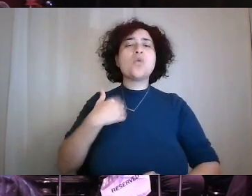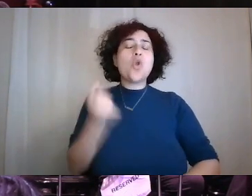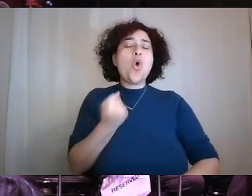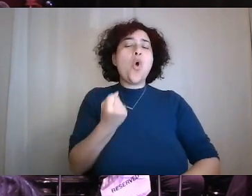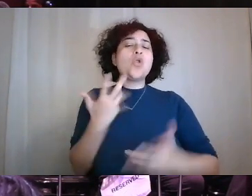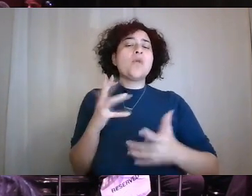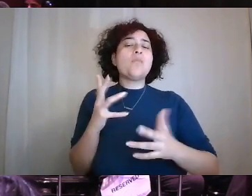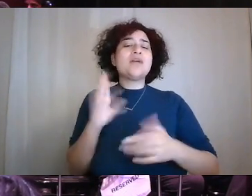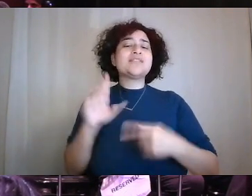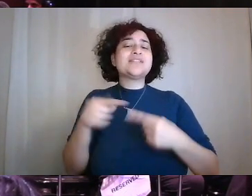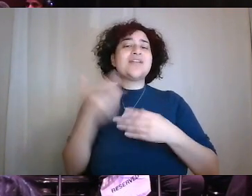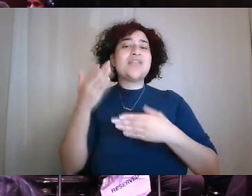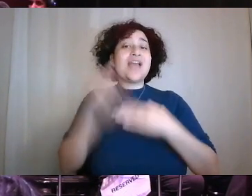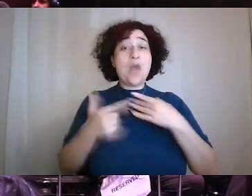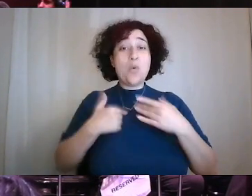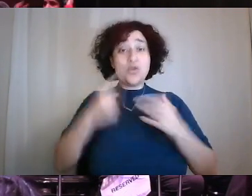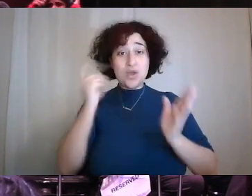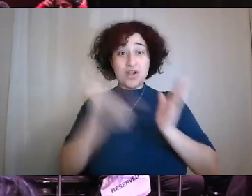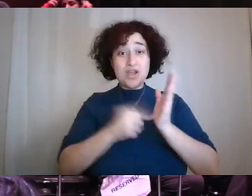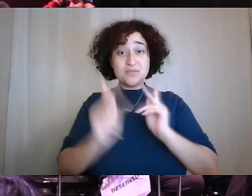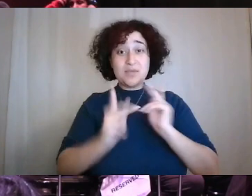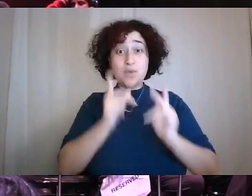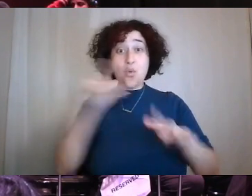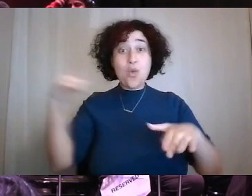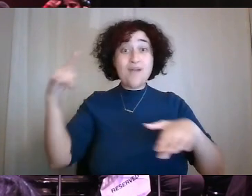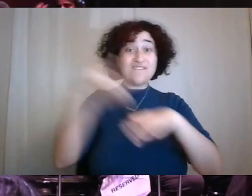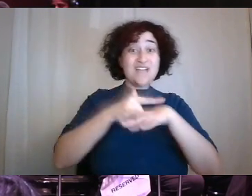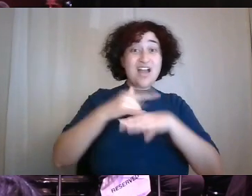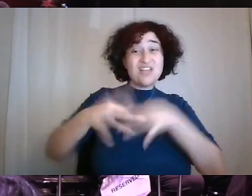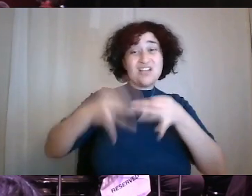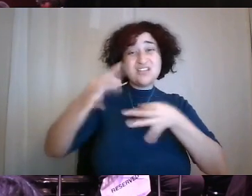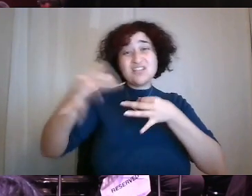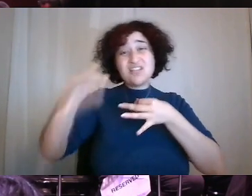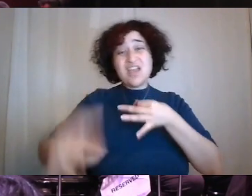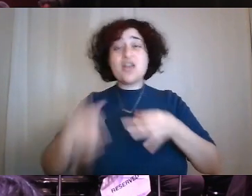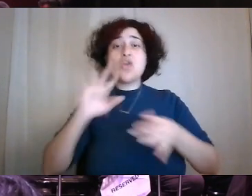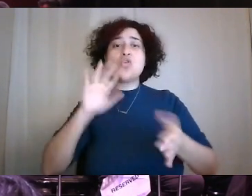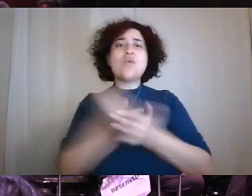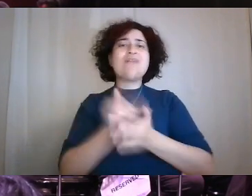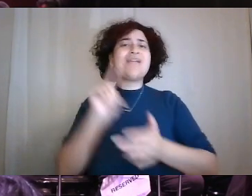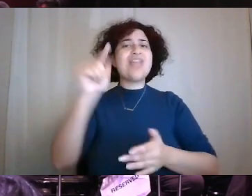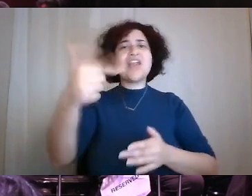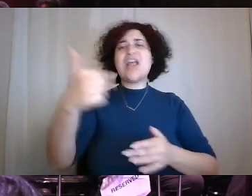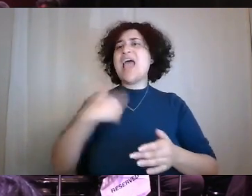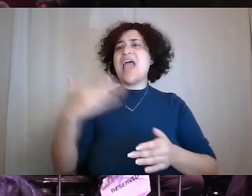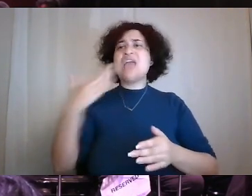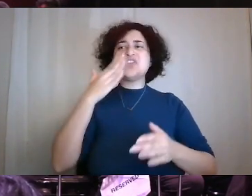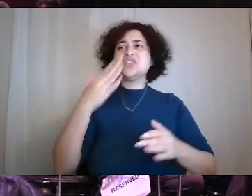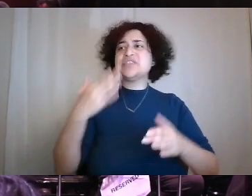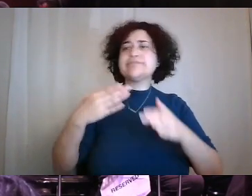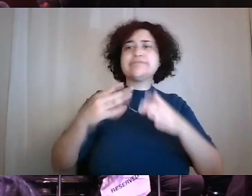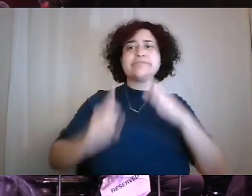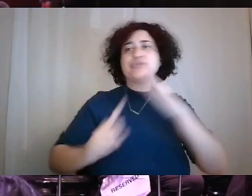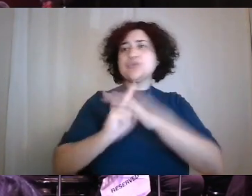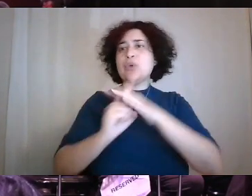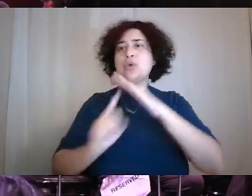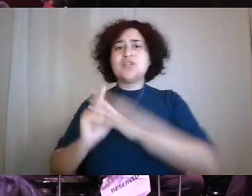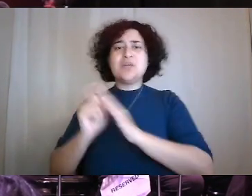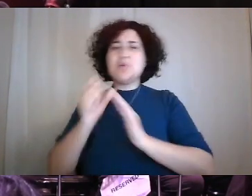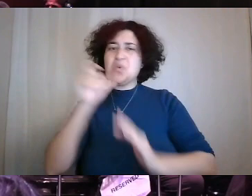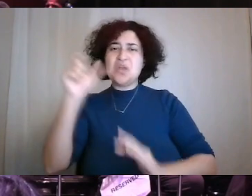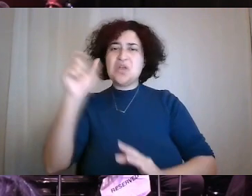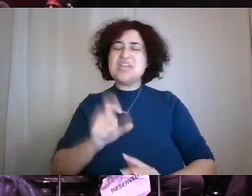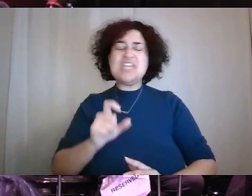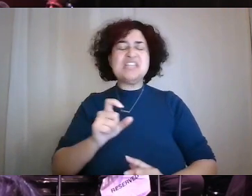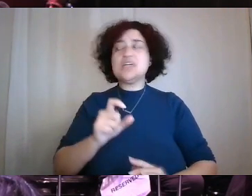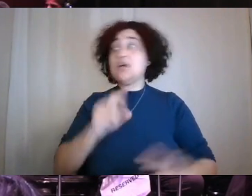who are on flights that are delayed or they're coming in later, and they're just going to come in, and that's awesome, and we don't need to... Like, it's great. We're just, if you have a seat next to you, tell